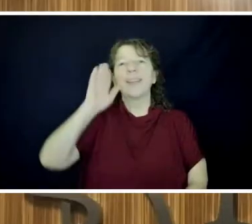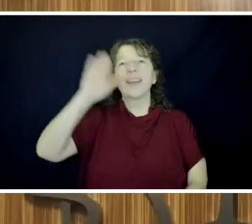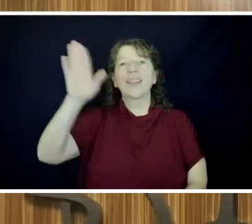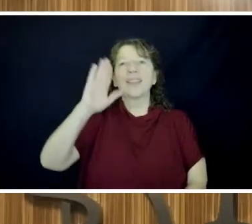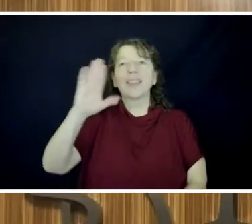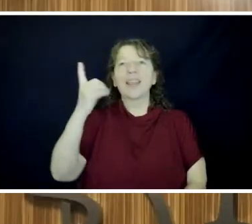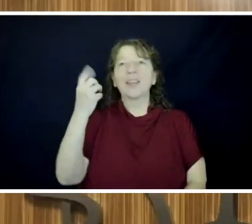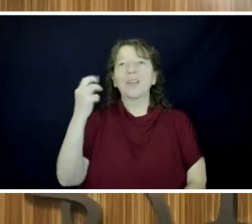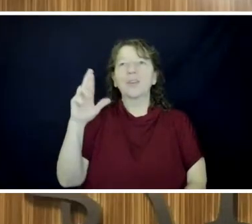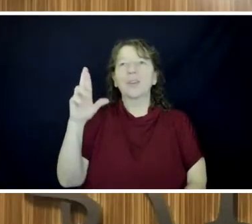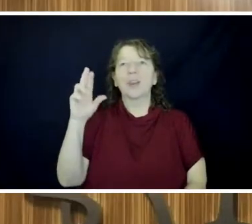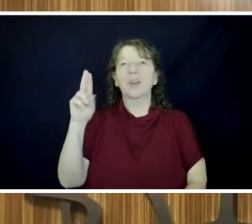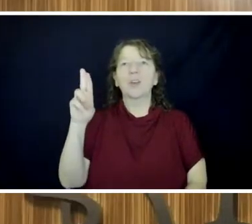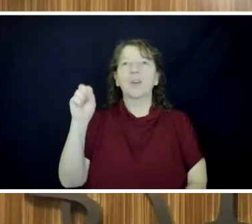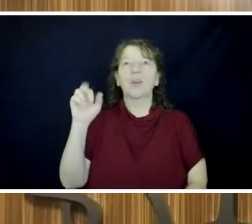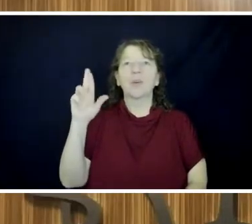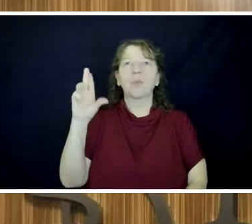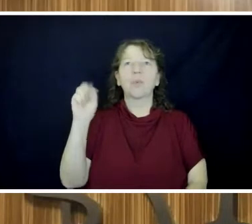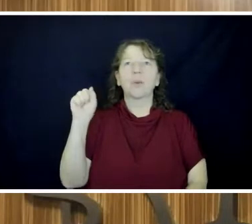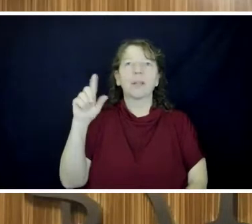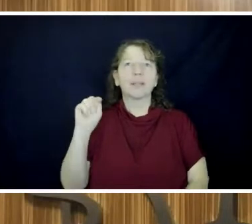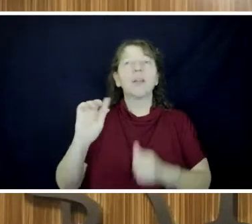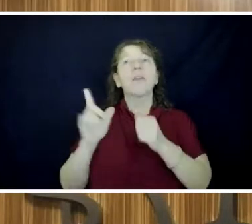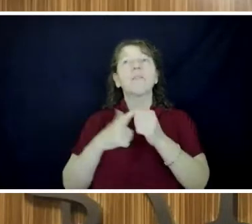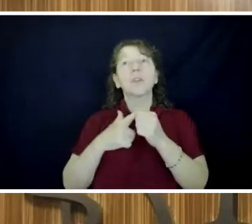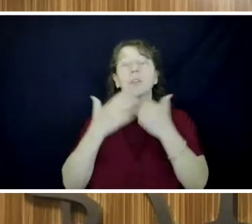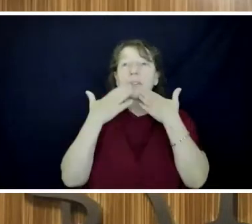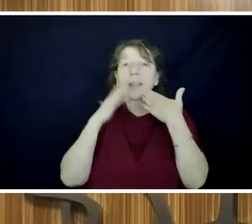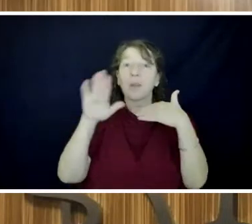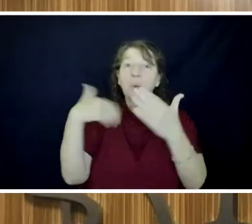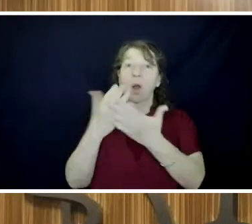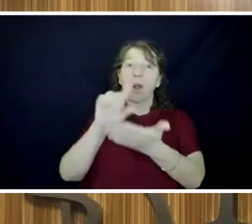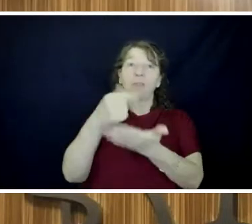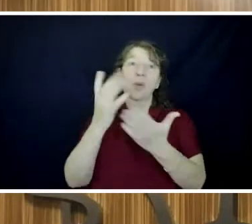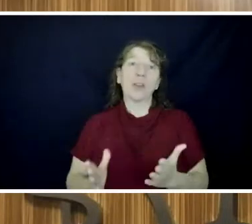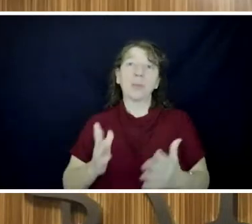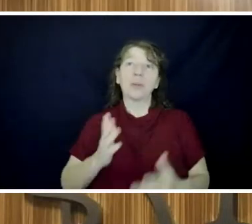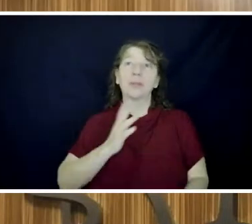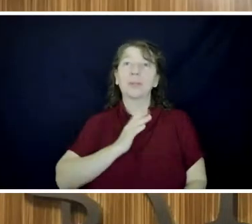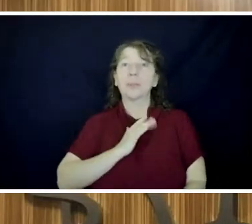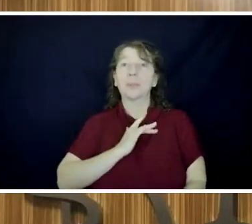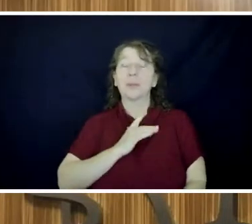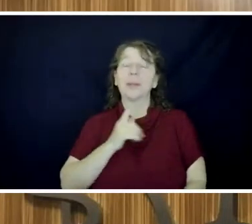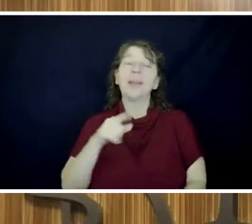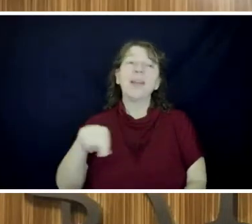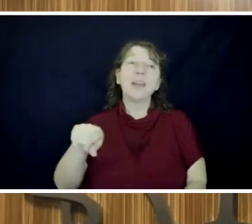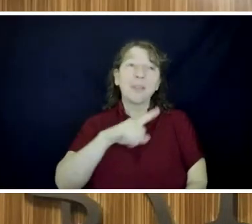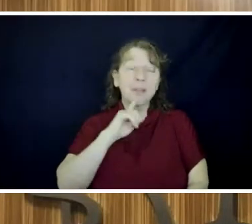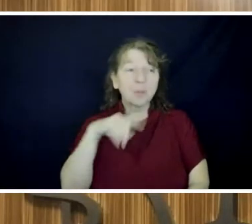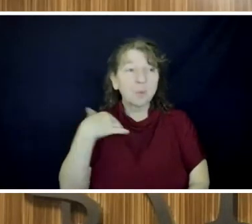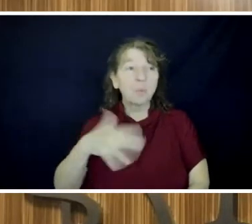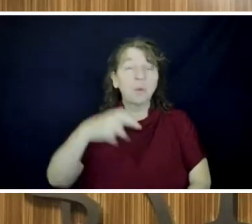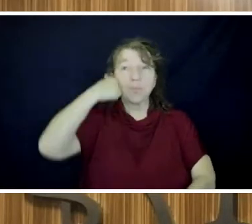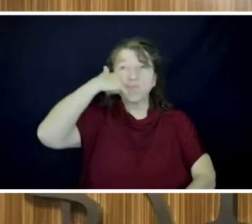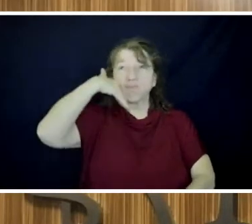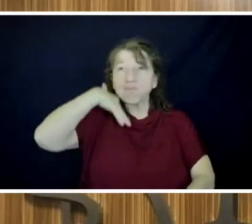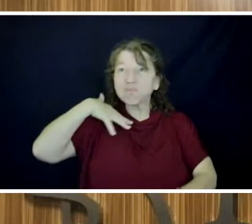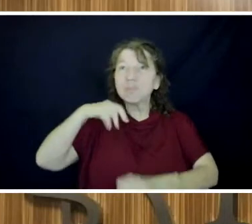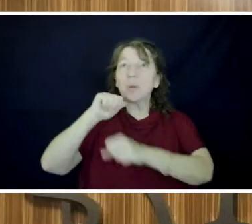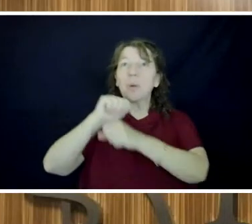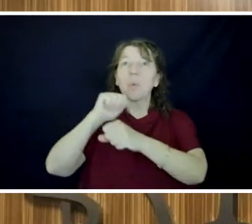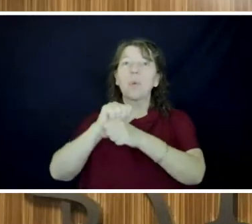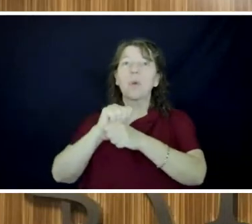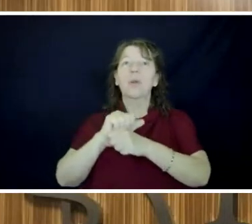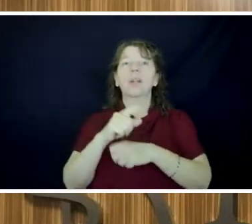congratulations to all of the graduates, because I know that this has been a tremendous undertaking and you have completed